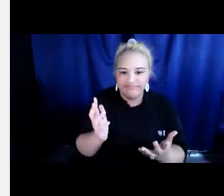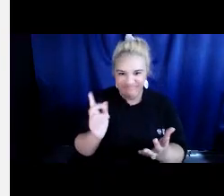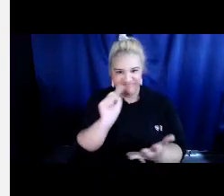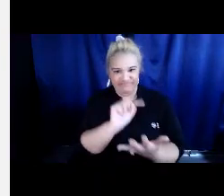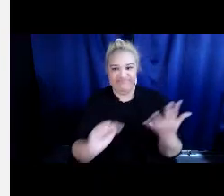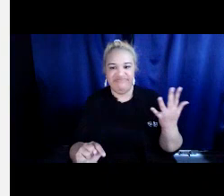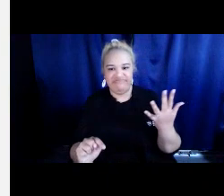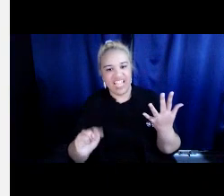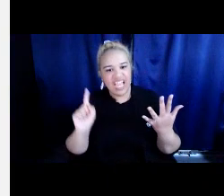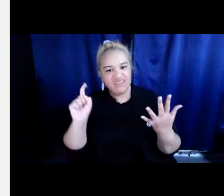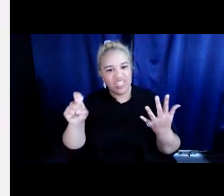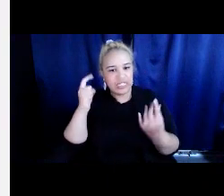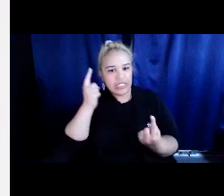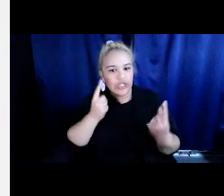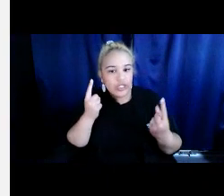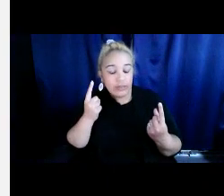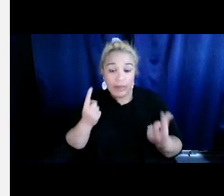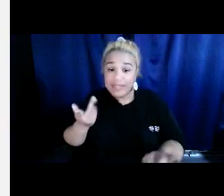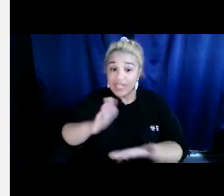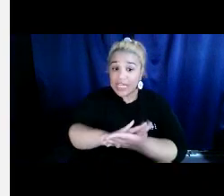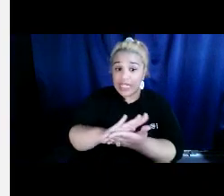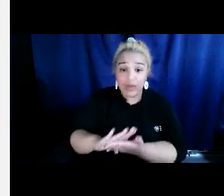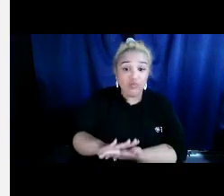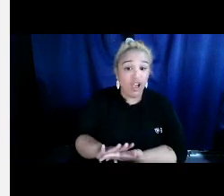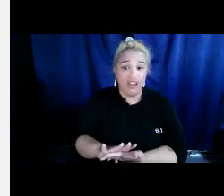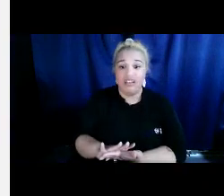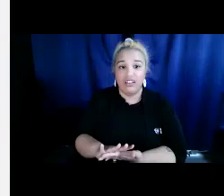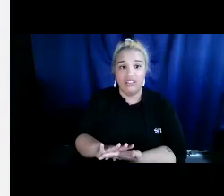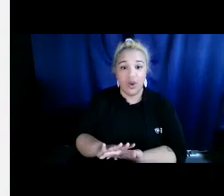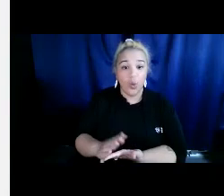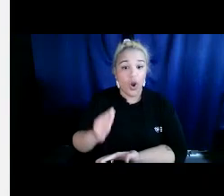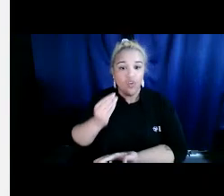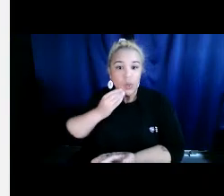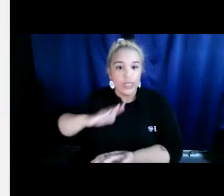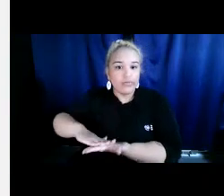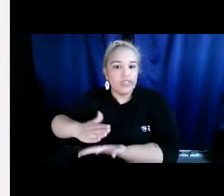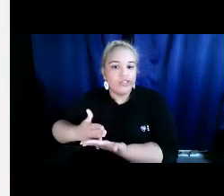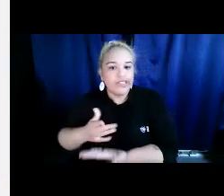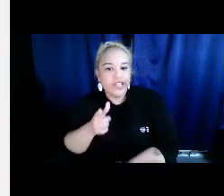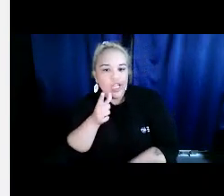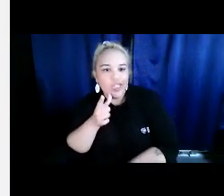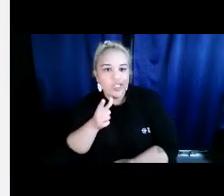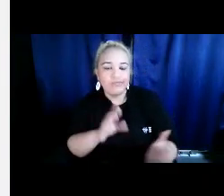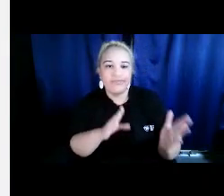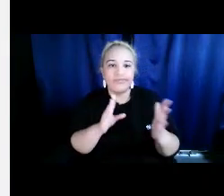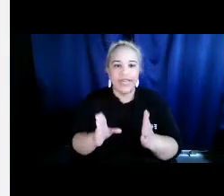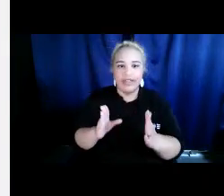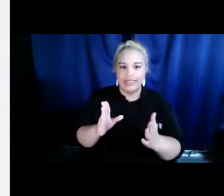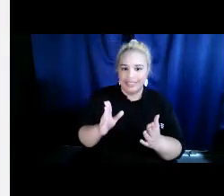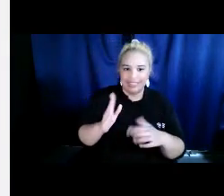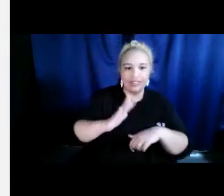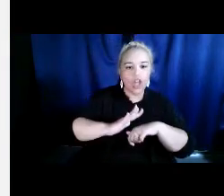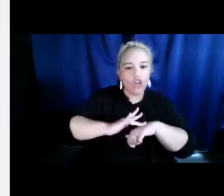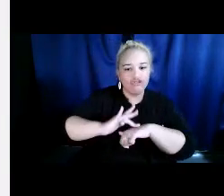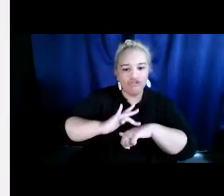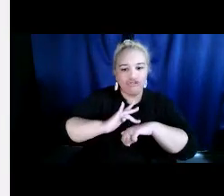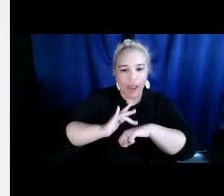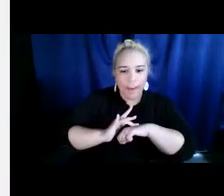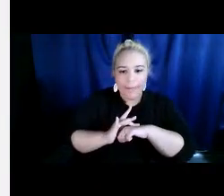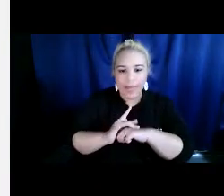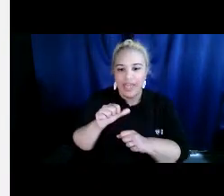employees to wear specific uniforms or uncomfortable office furniture. Followed by sound sensitivity. So sounds